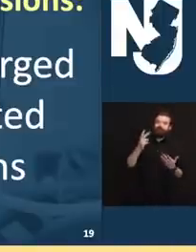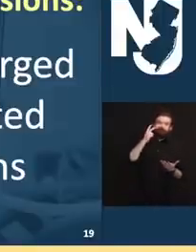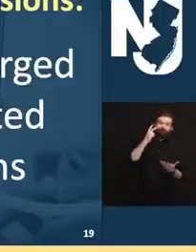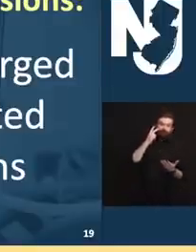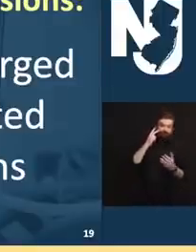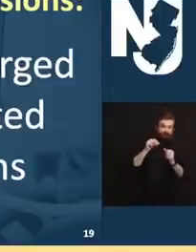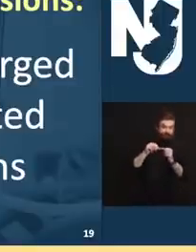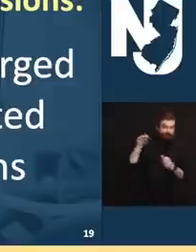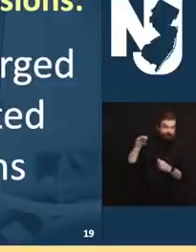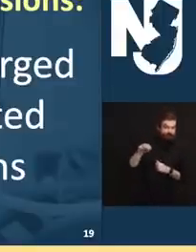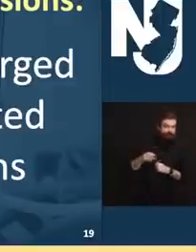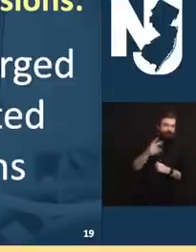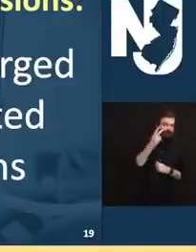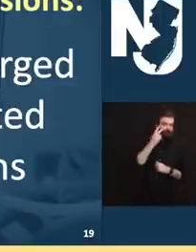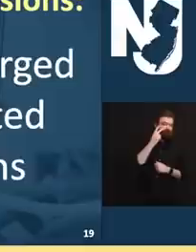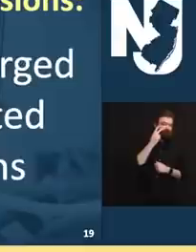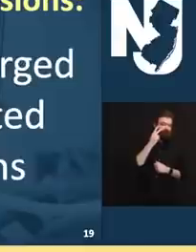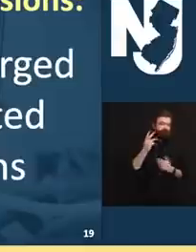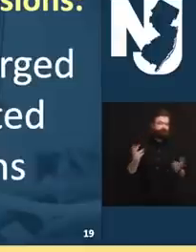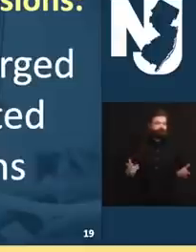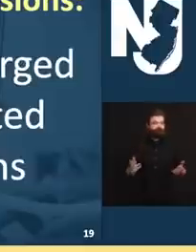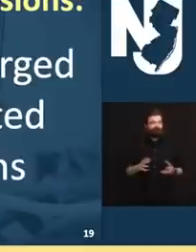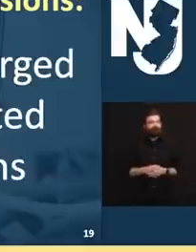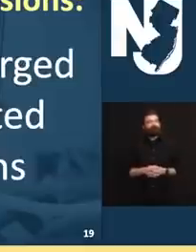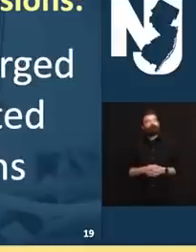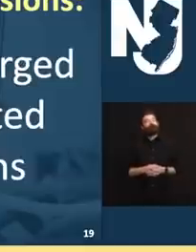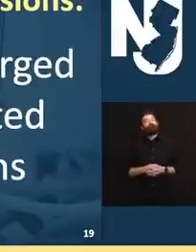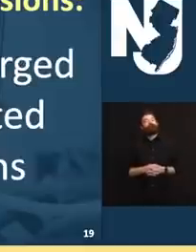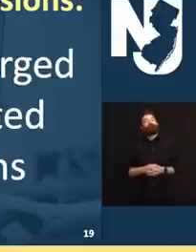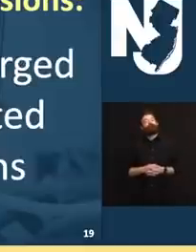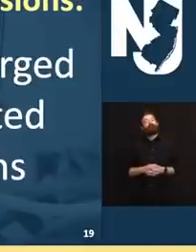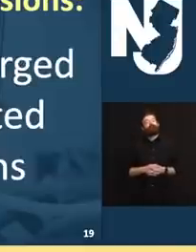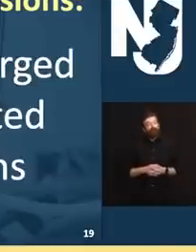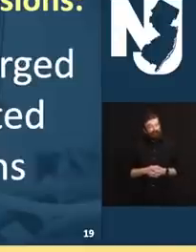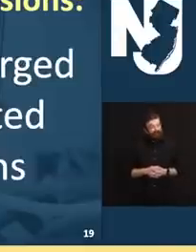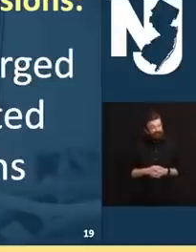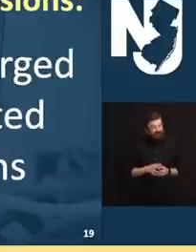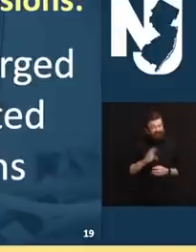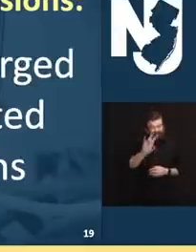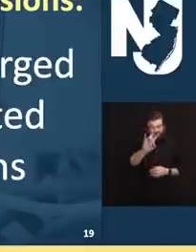days, last 24 hours, 71 people dying in our hospitals.